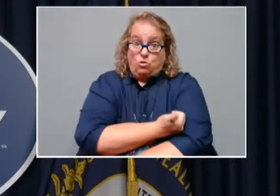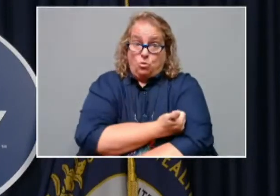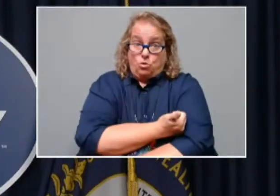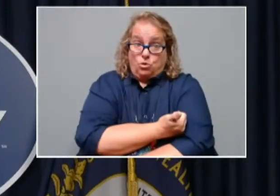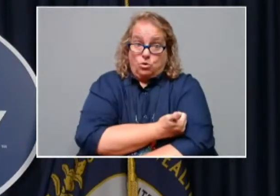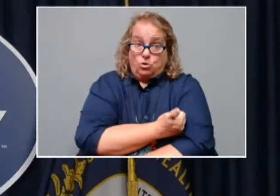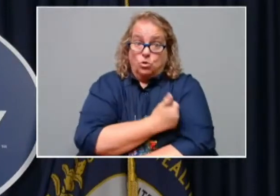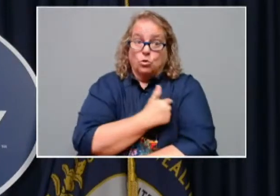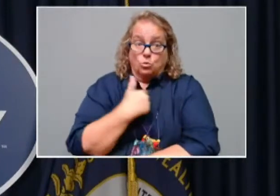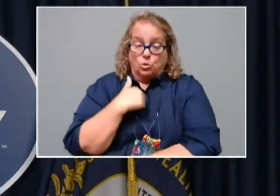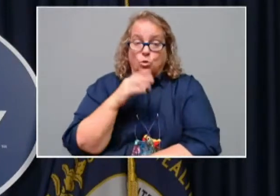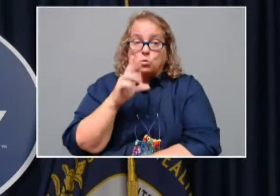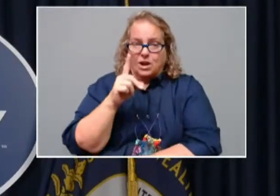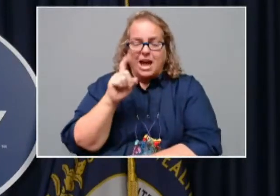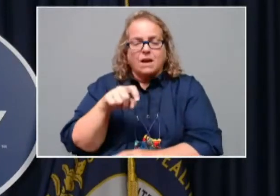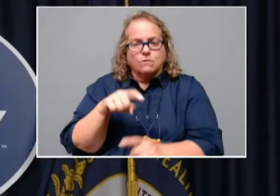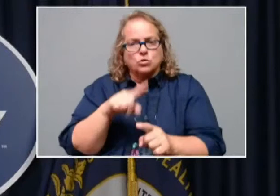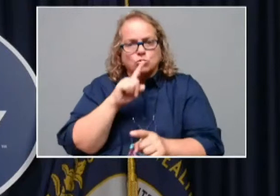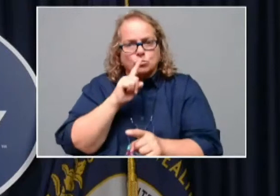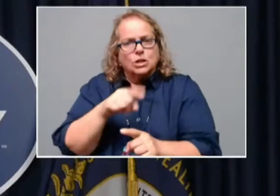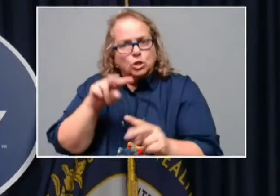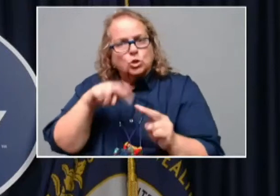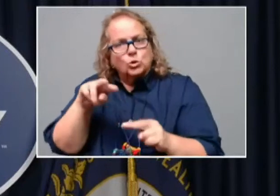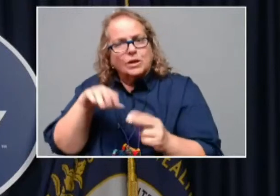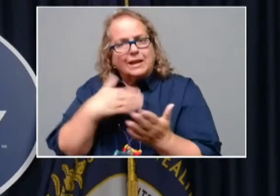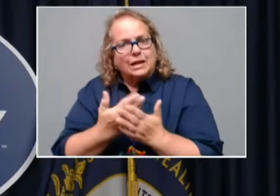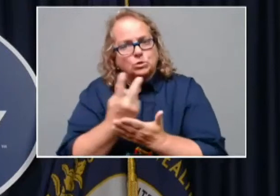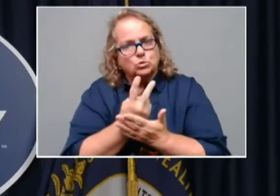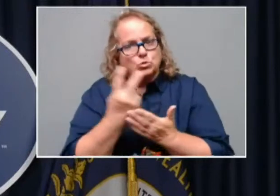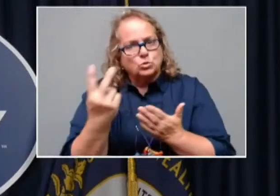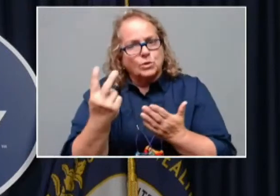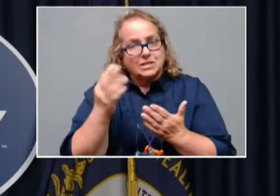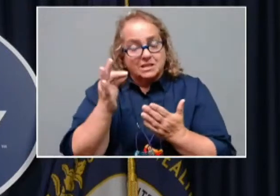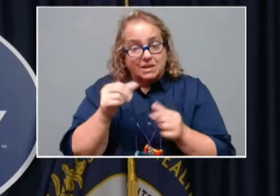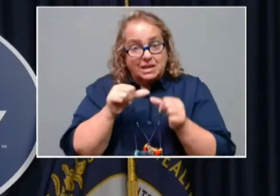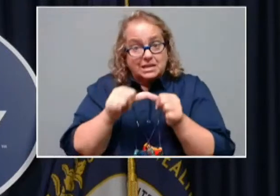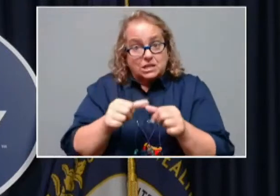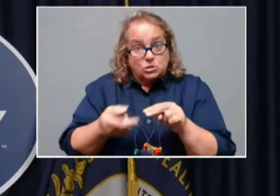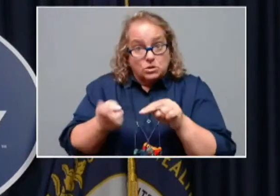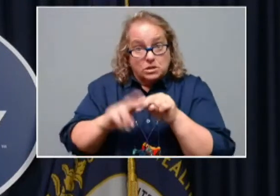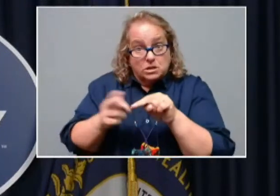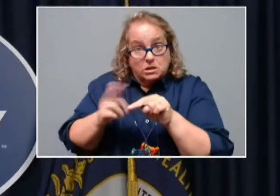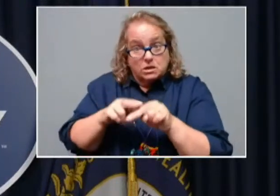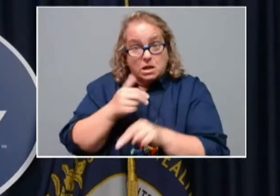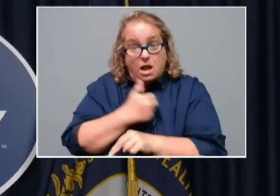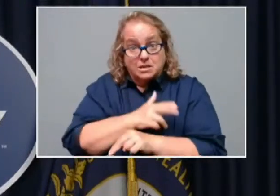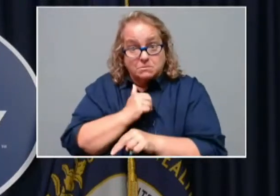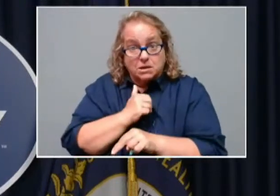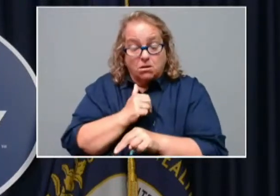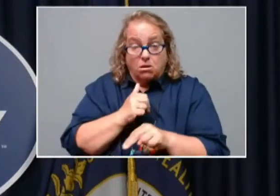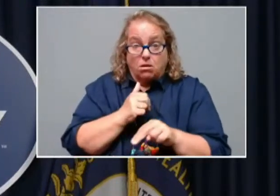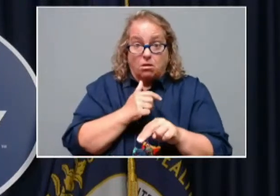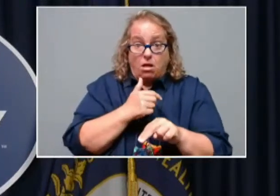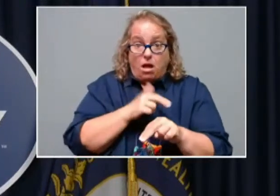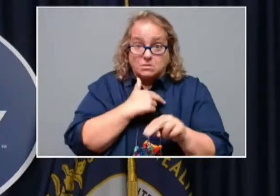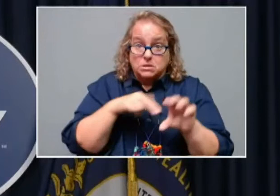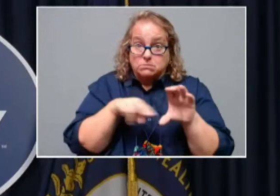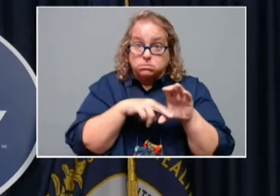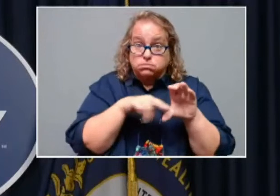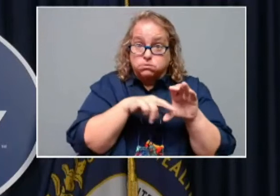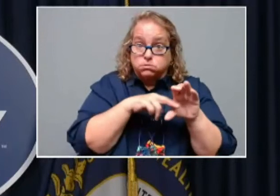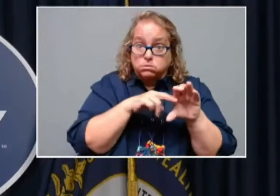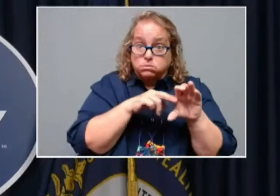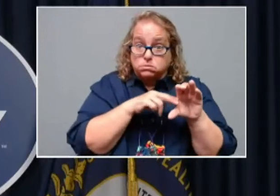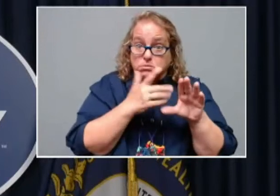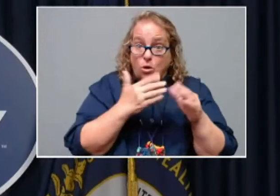we'd really have to look over the next 2 weeks, and if we continue to see the acceleration in hospitalizations, you know,